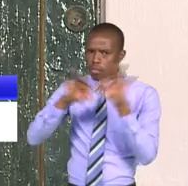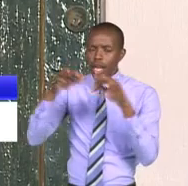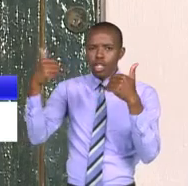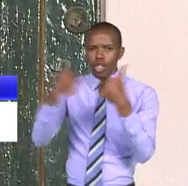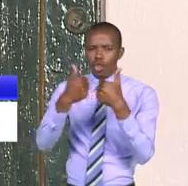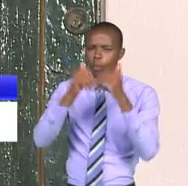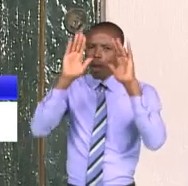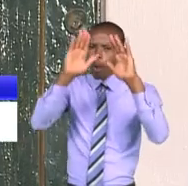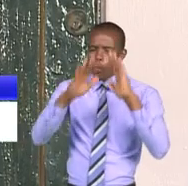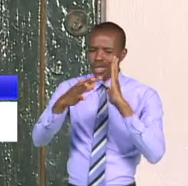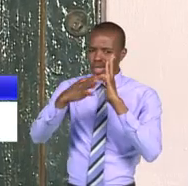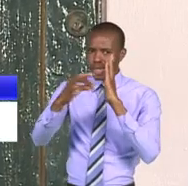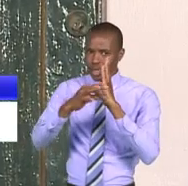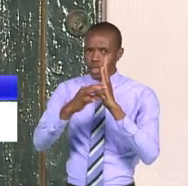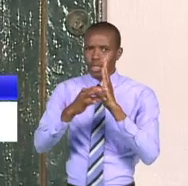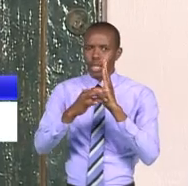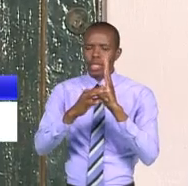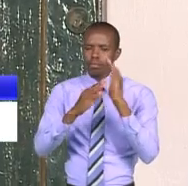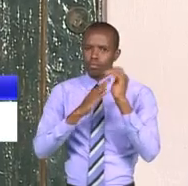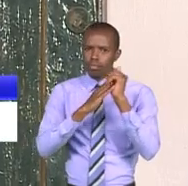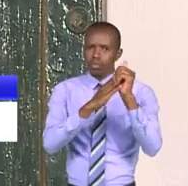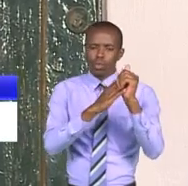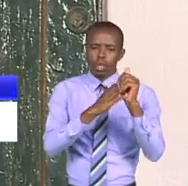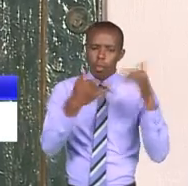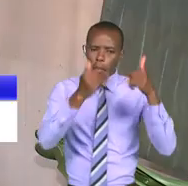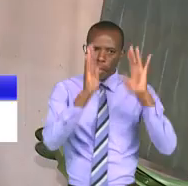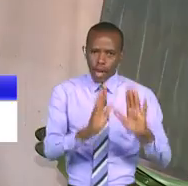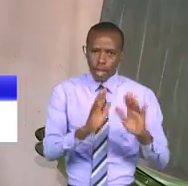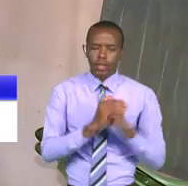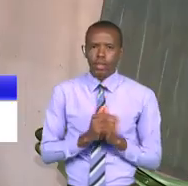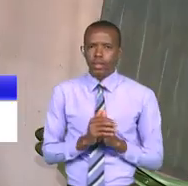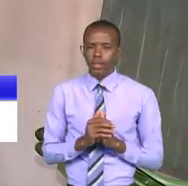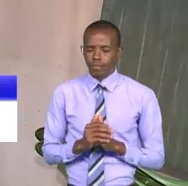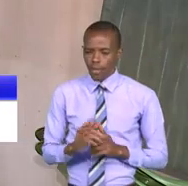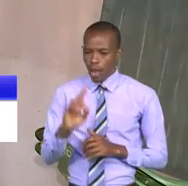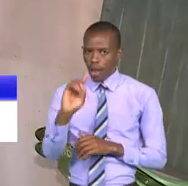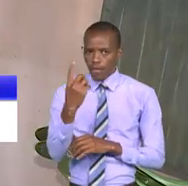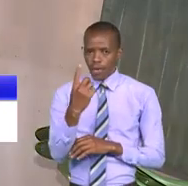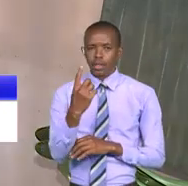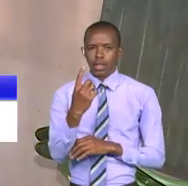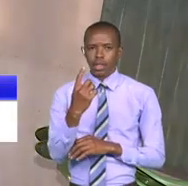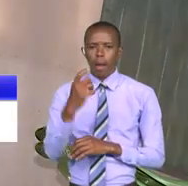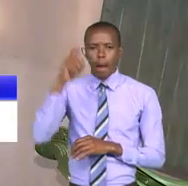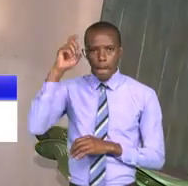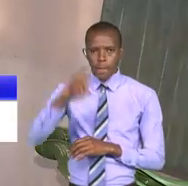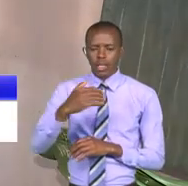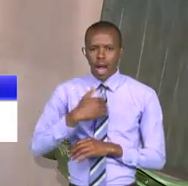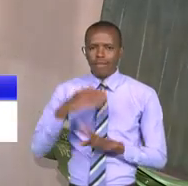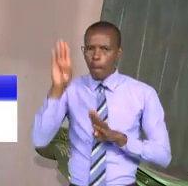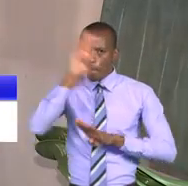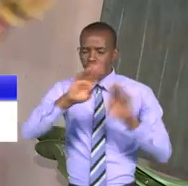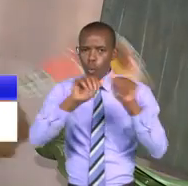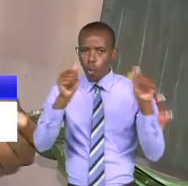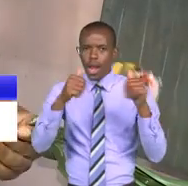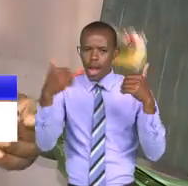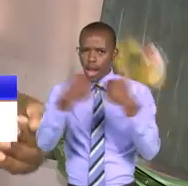instills important skills and attributes to its players. First and foremost, we have to instill discipline in this game,